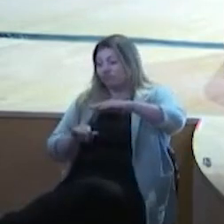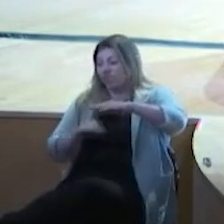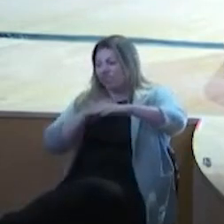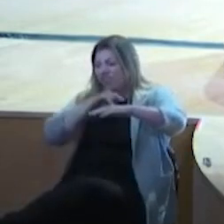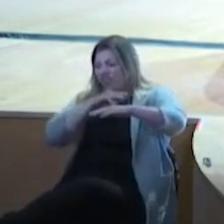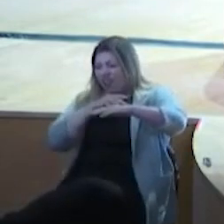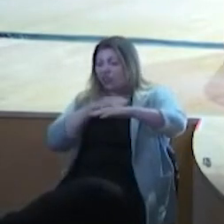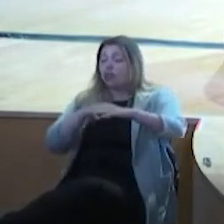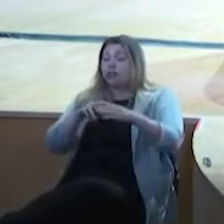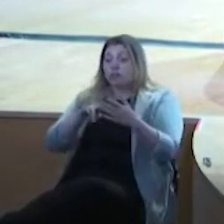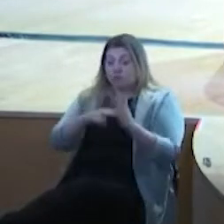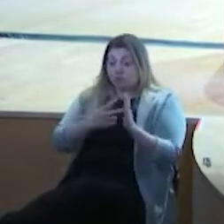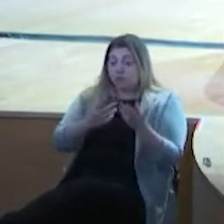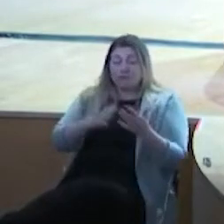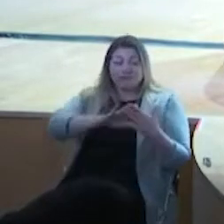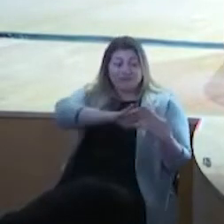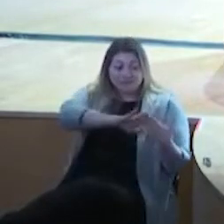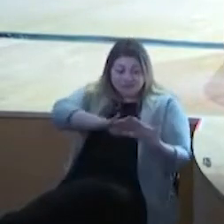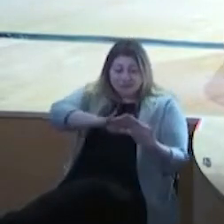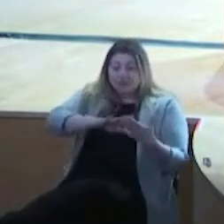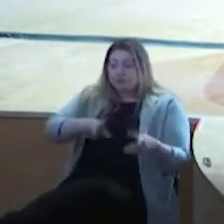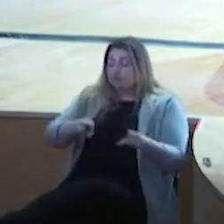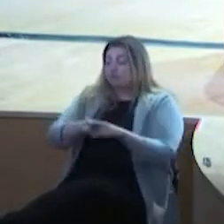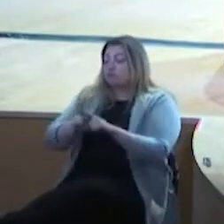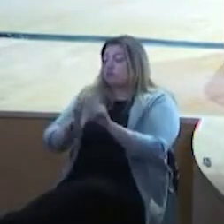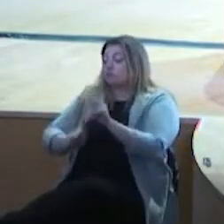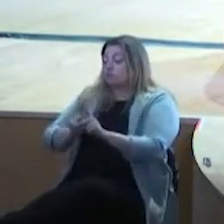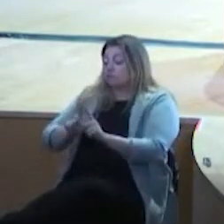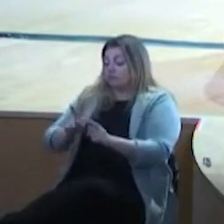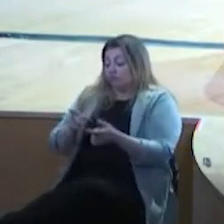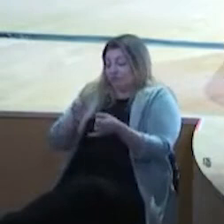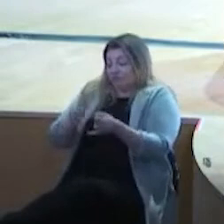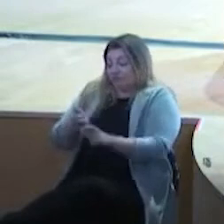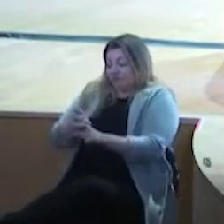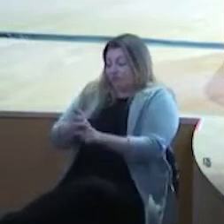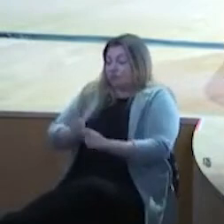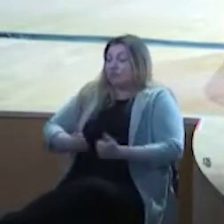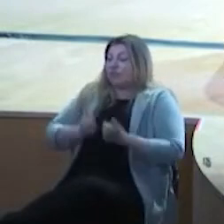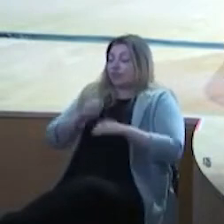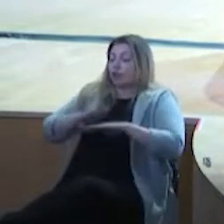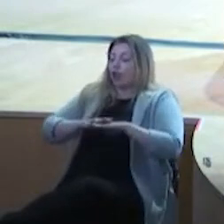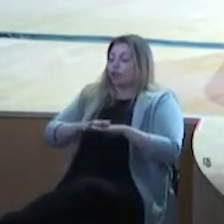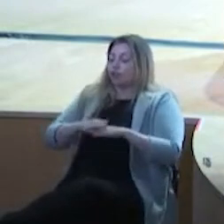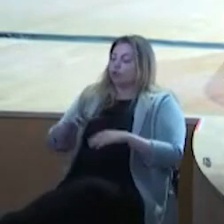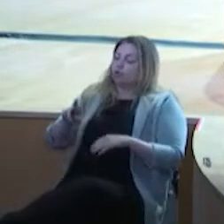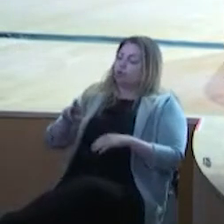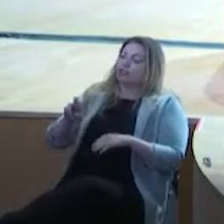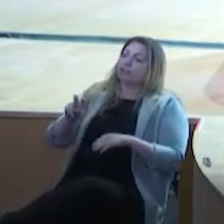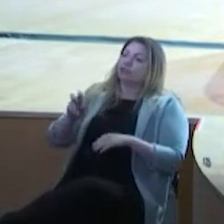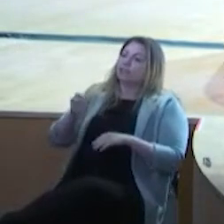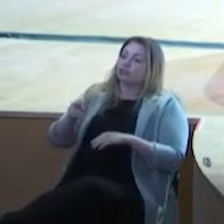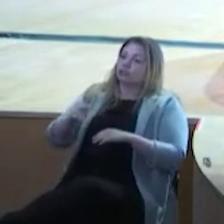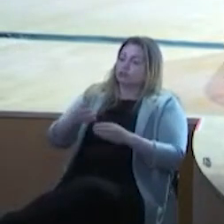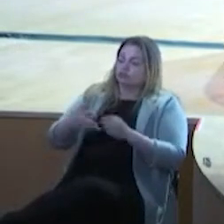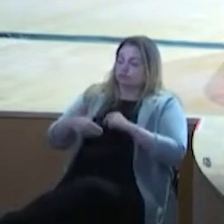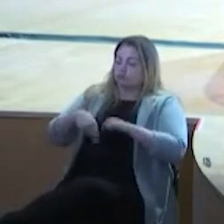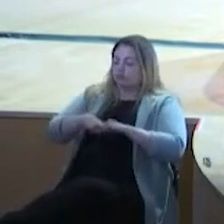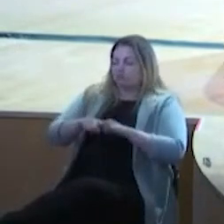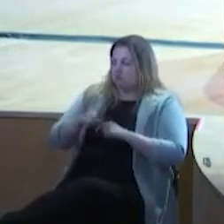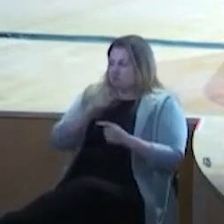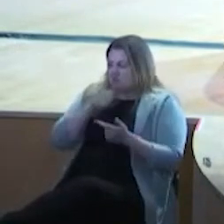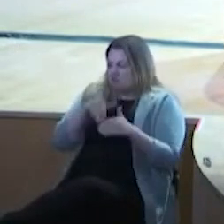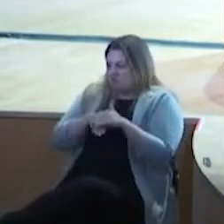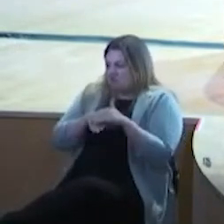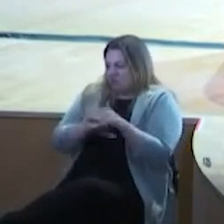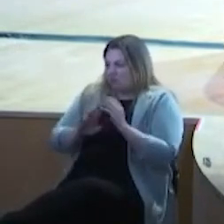as well as individuals living on the reservation, do not have access to clean water. And I've seen